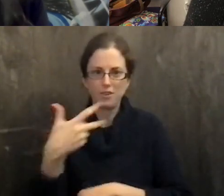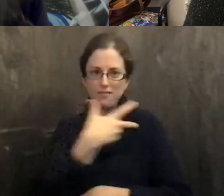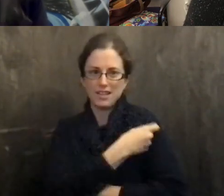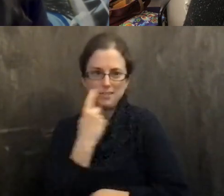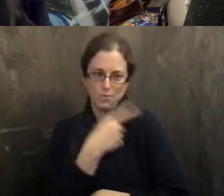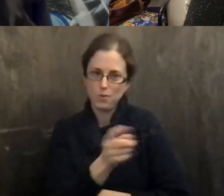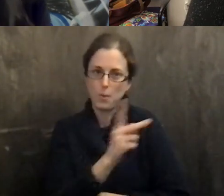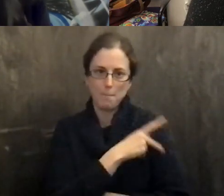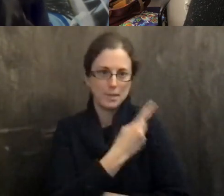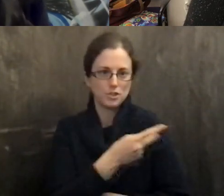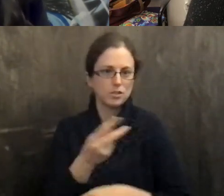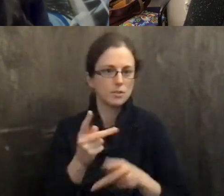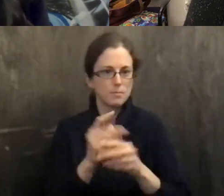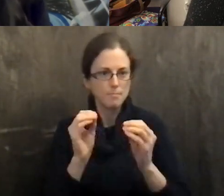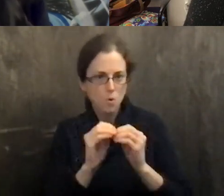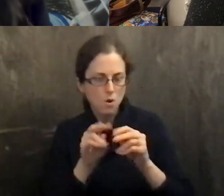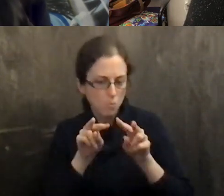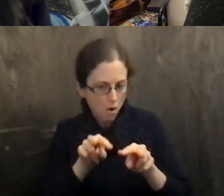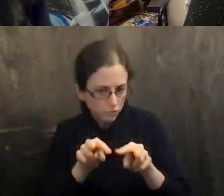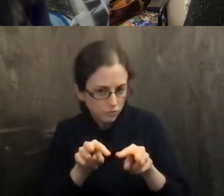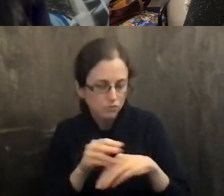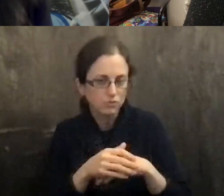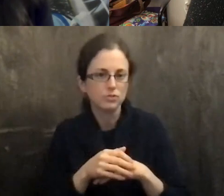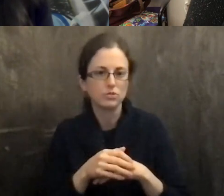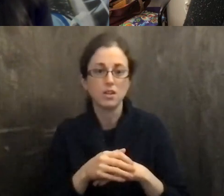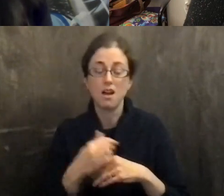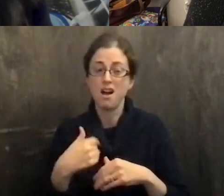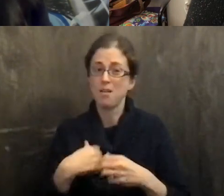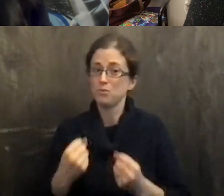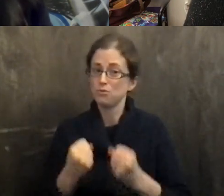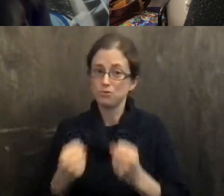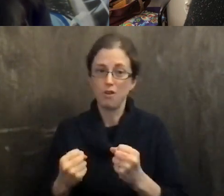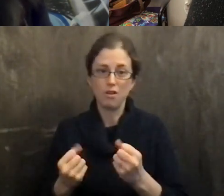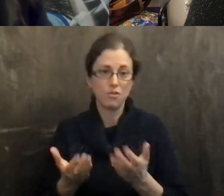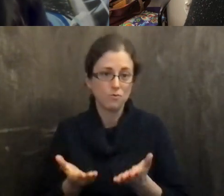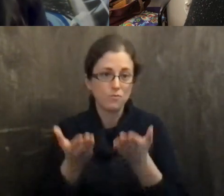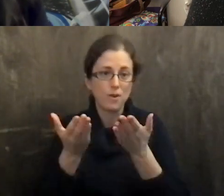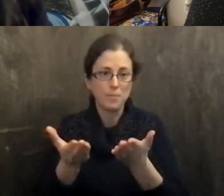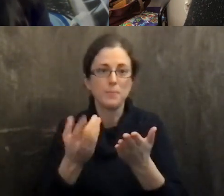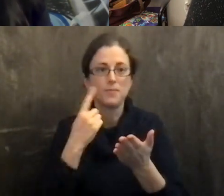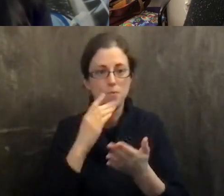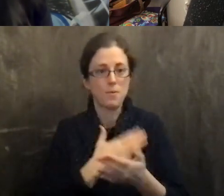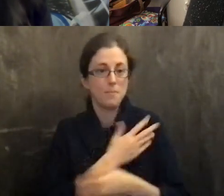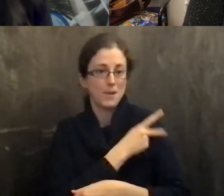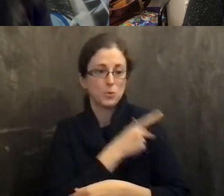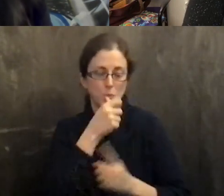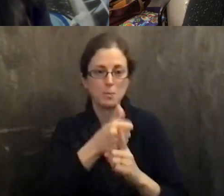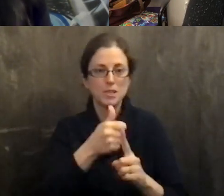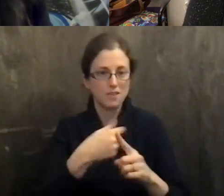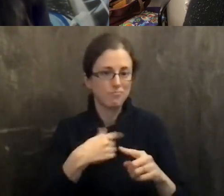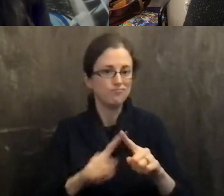I am heavily recommending the vaccine in my patients who are medically complex and have seizure